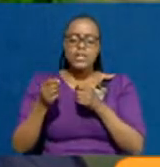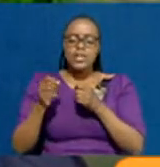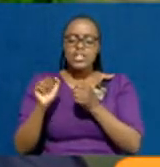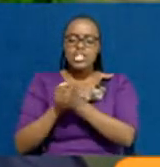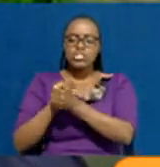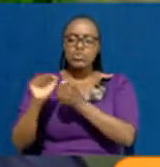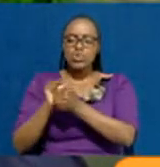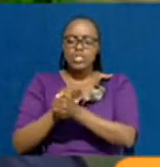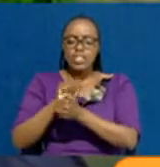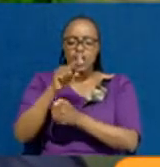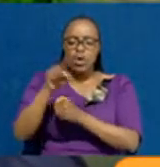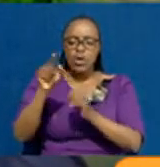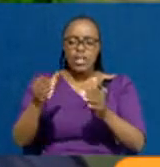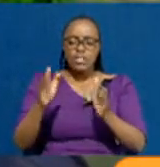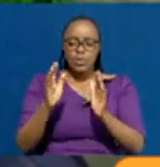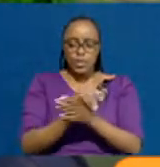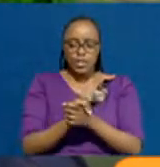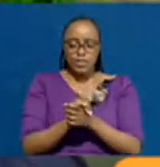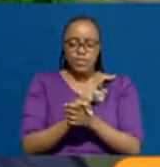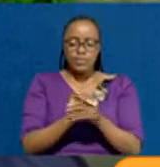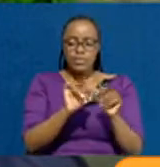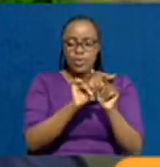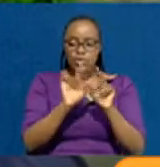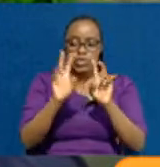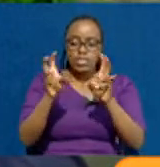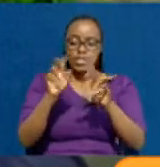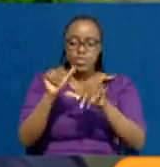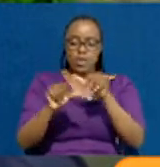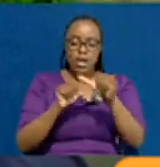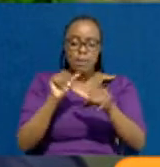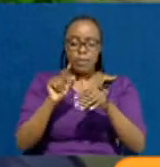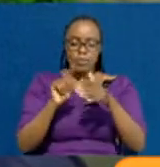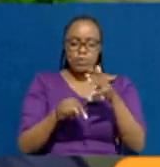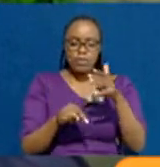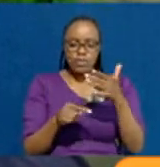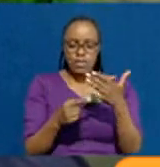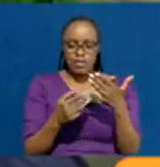destroyed in an appropriate manner. The issue about